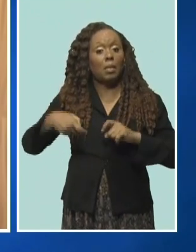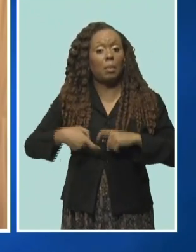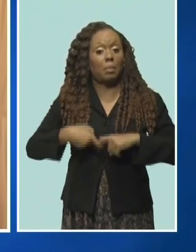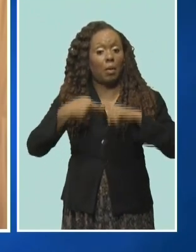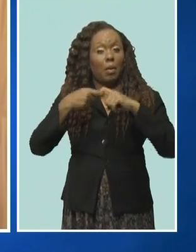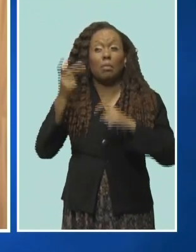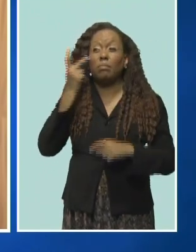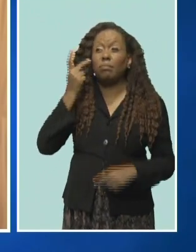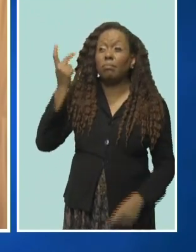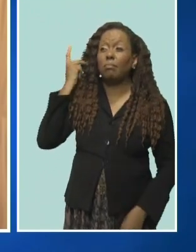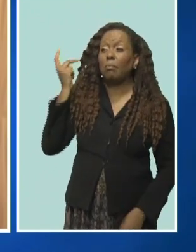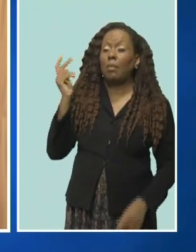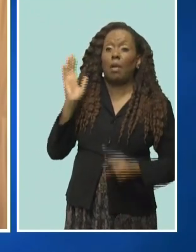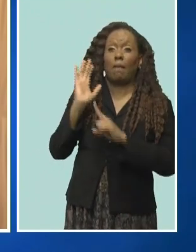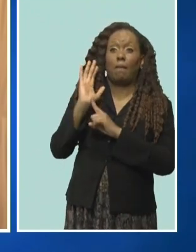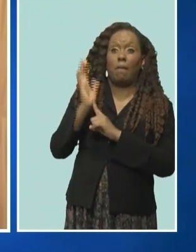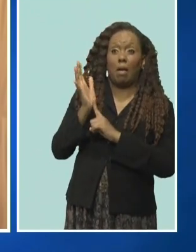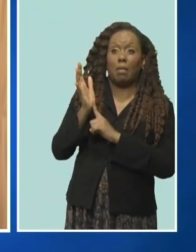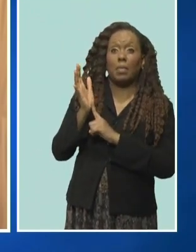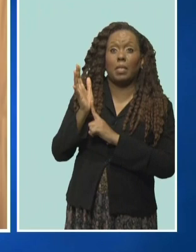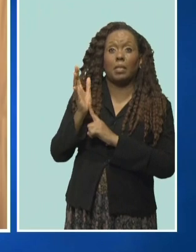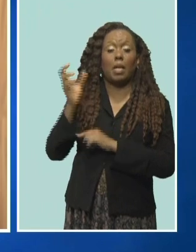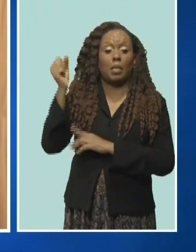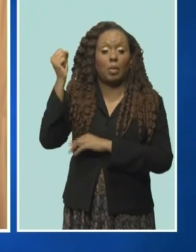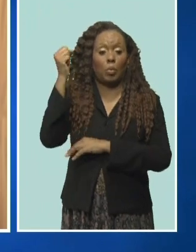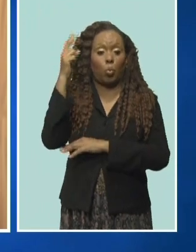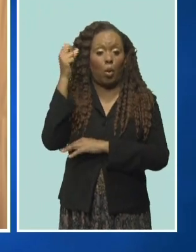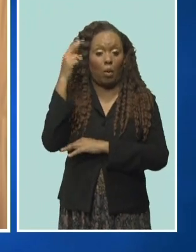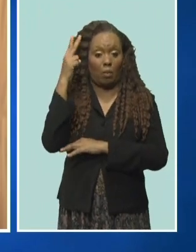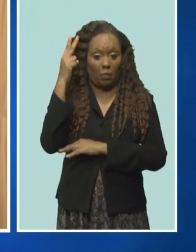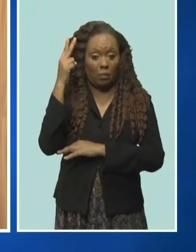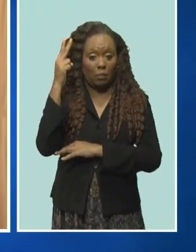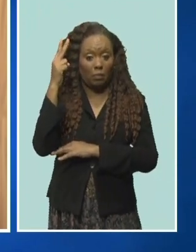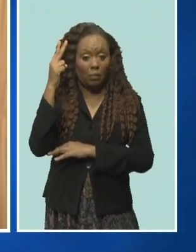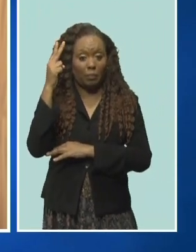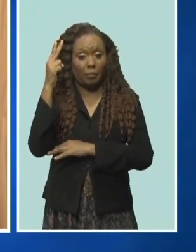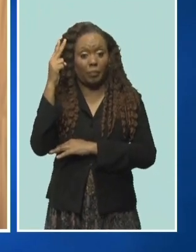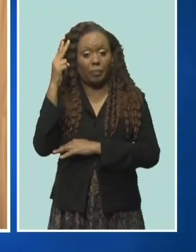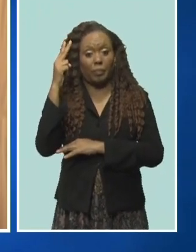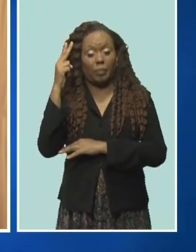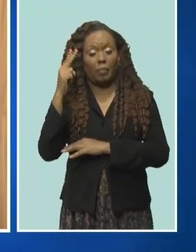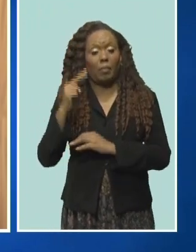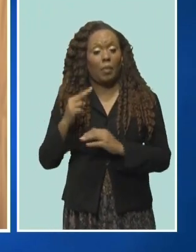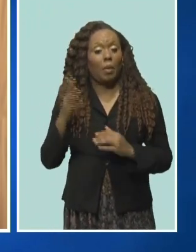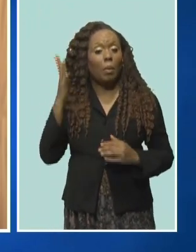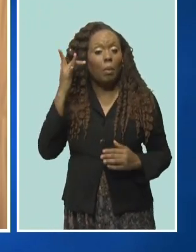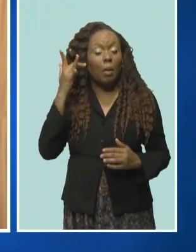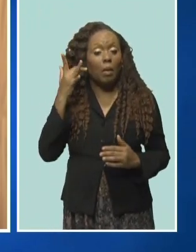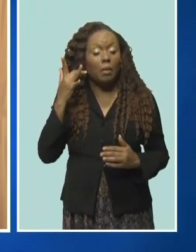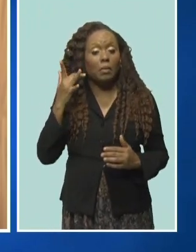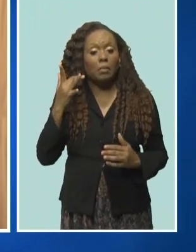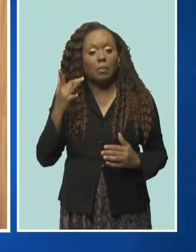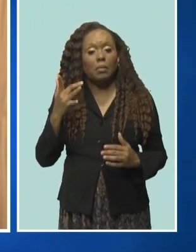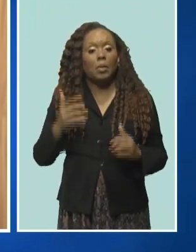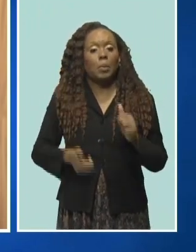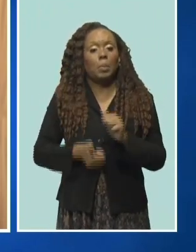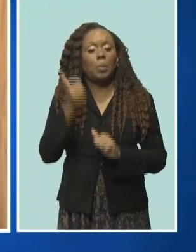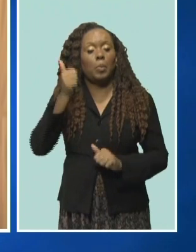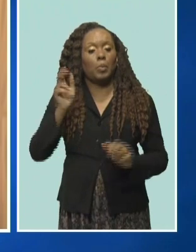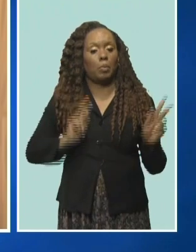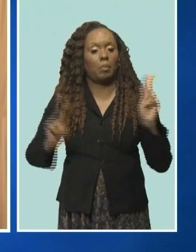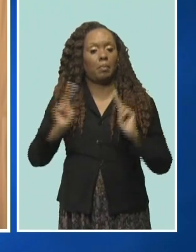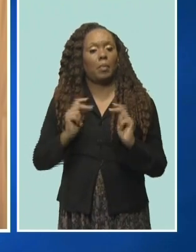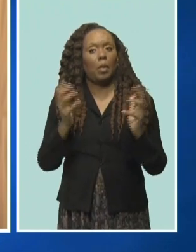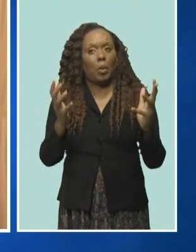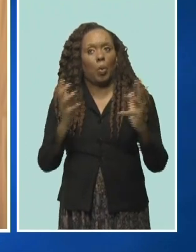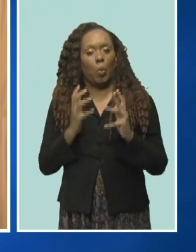minutes, even in Kiddies Kaduman at midday, to send a signal that the majority of us want to build a common peace.